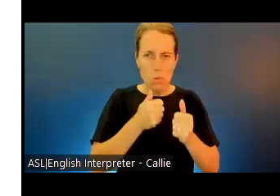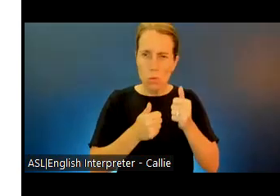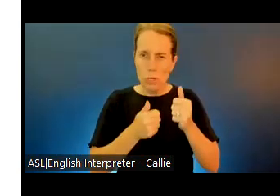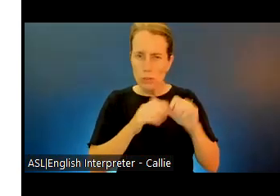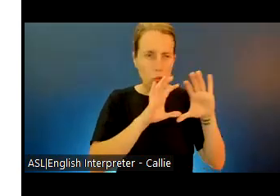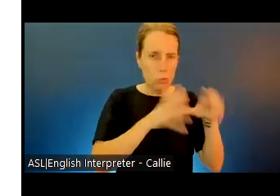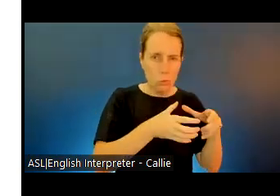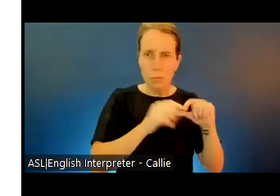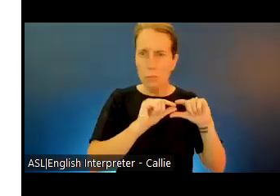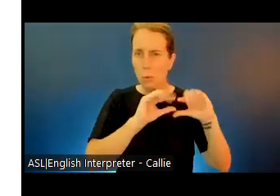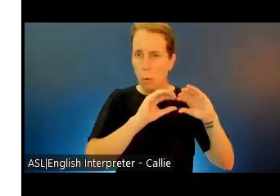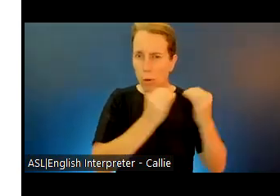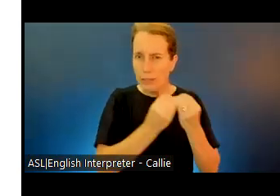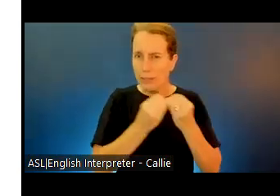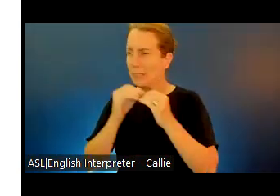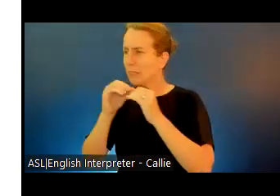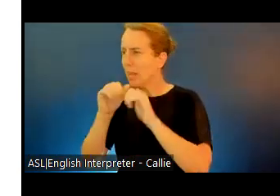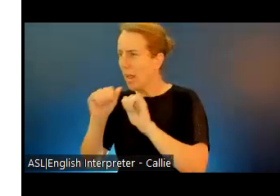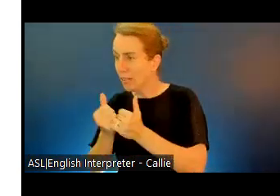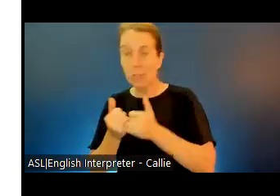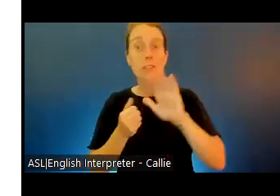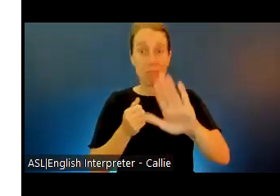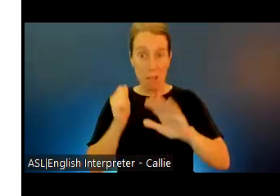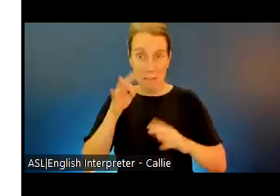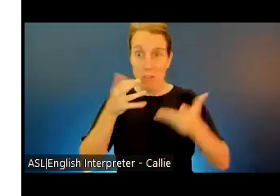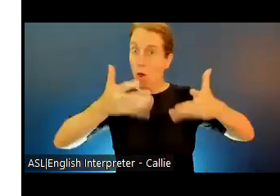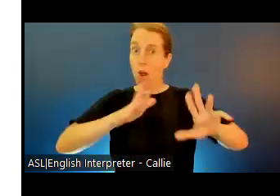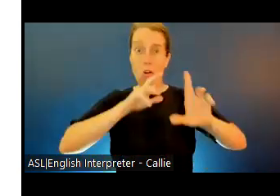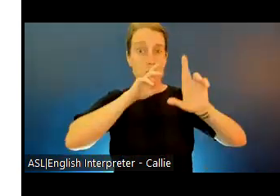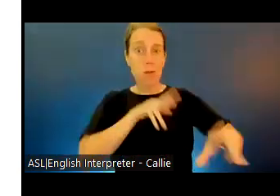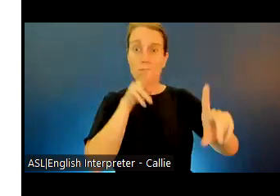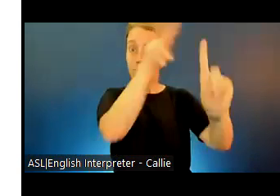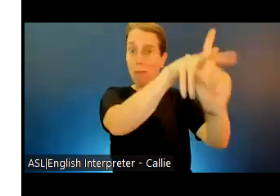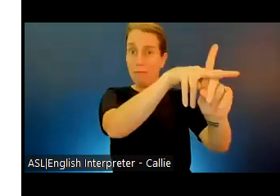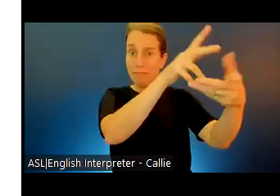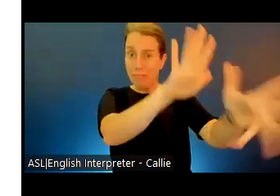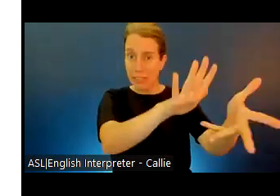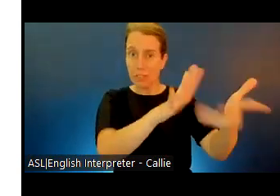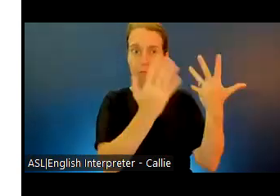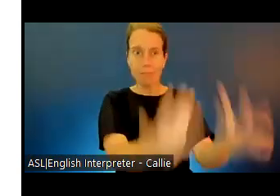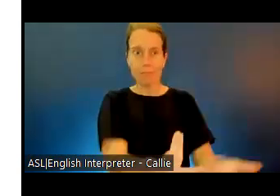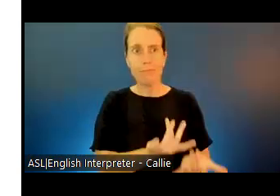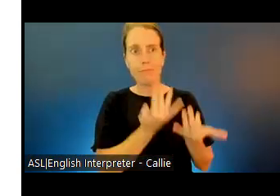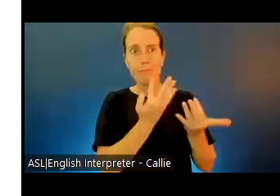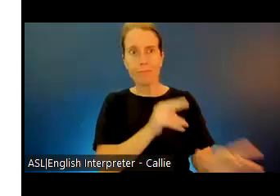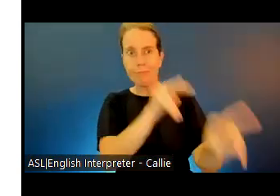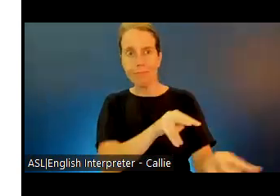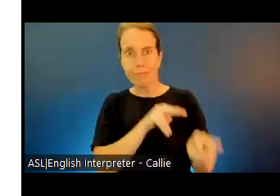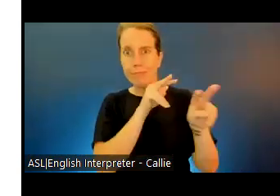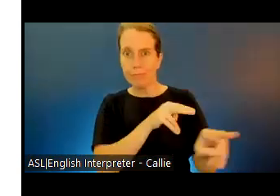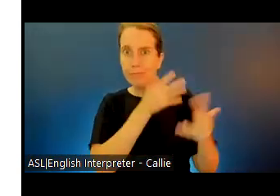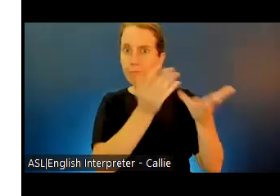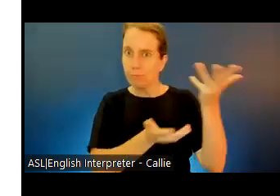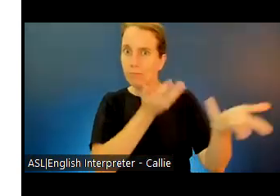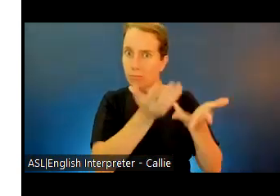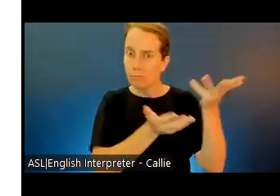that agency is making, you can contact us. Disability Rights South Carolina has unique legal authority